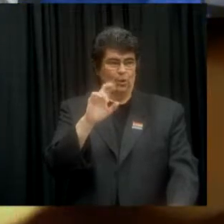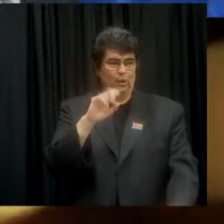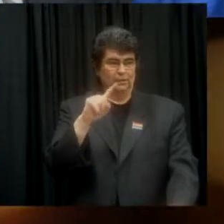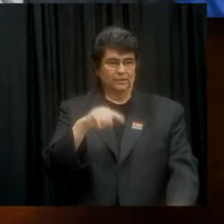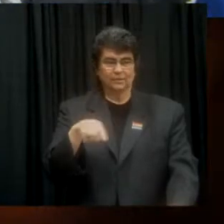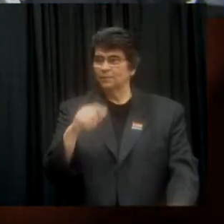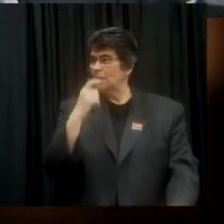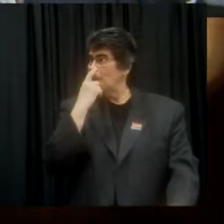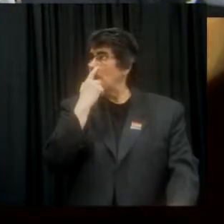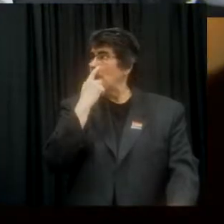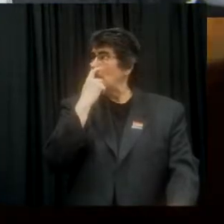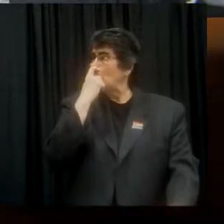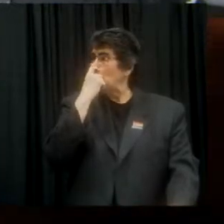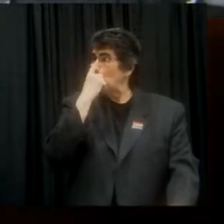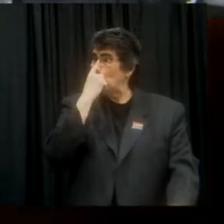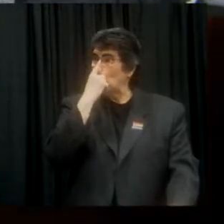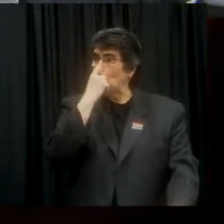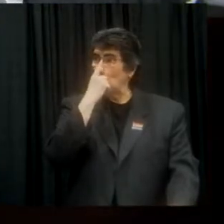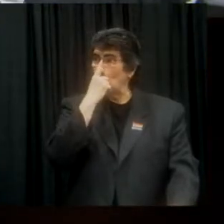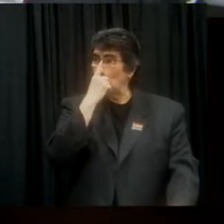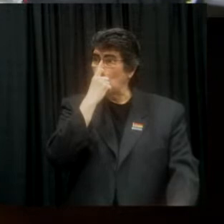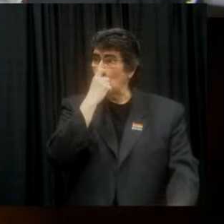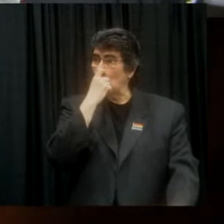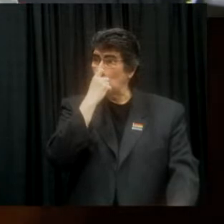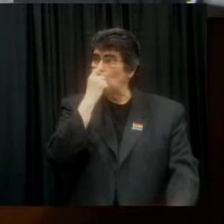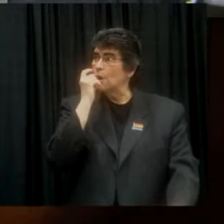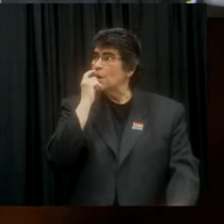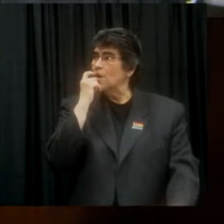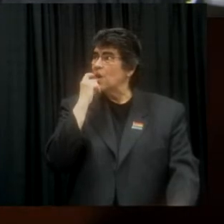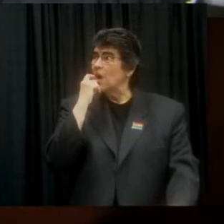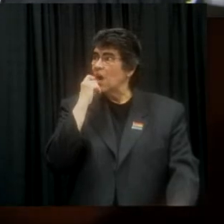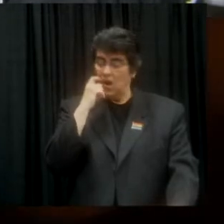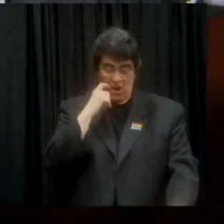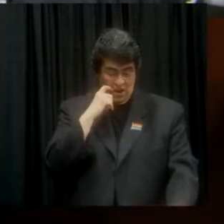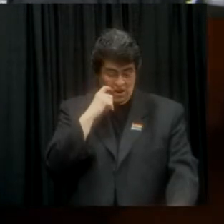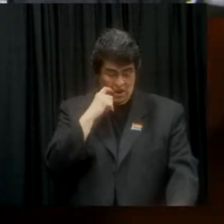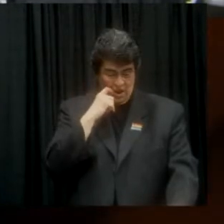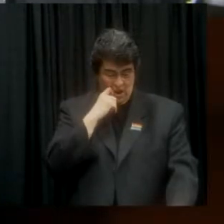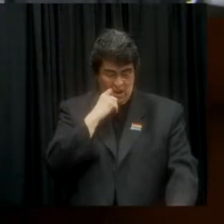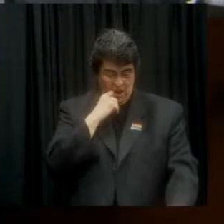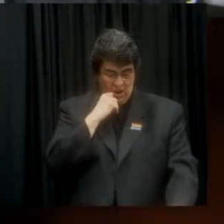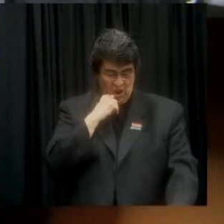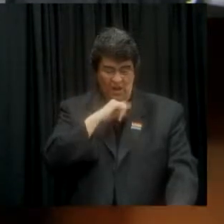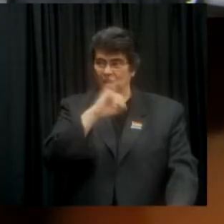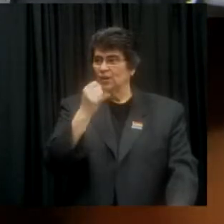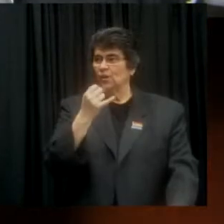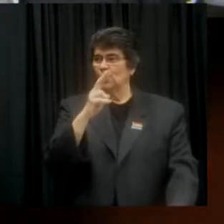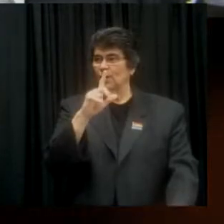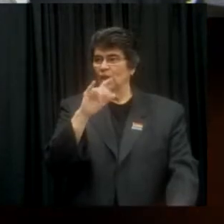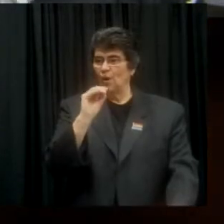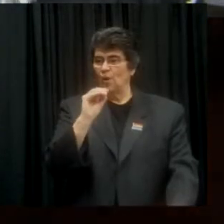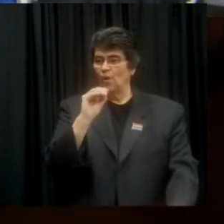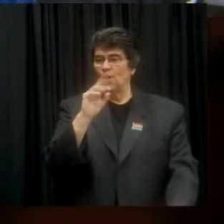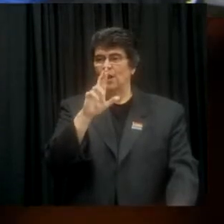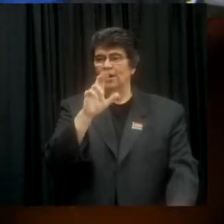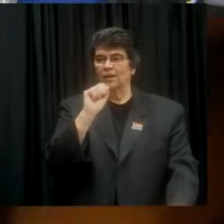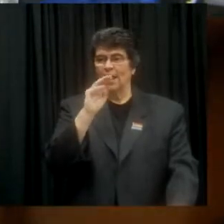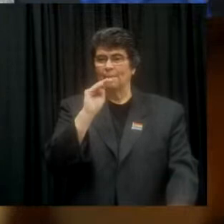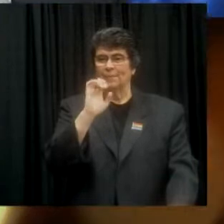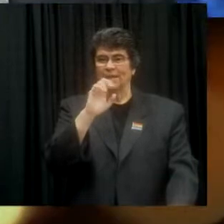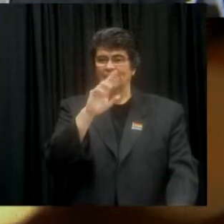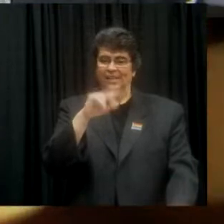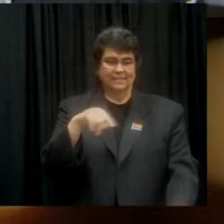We practiced that too. She was in my class. Julio Ramirez, magna cum laude. Hello.